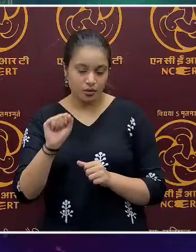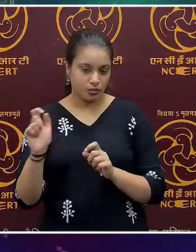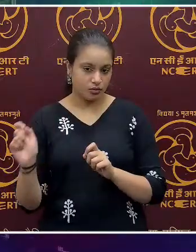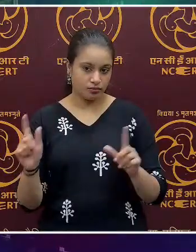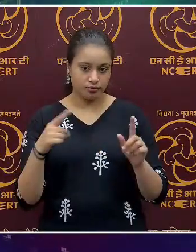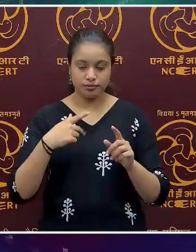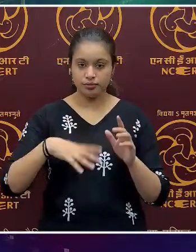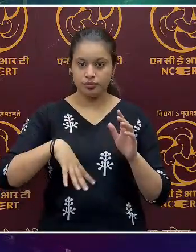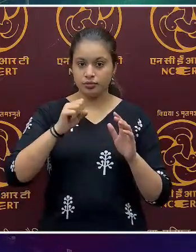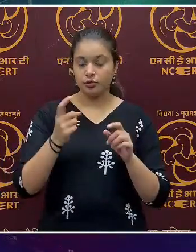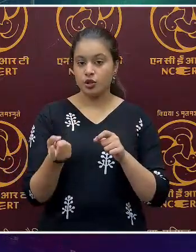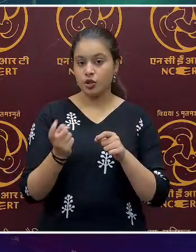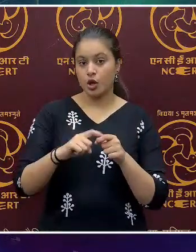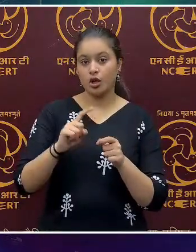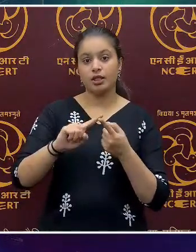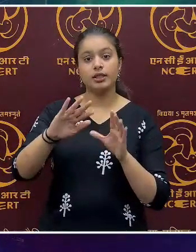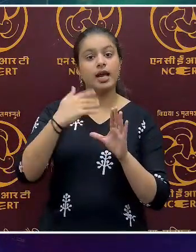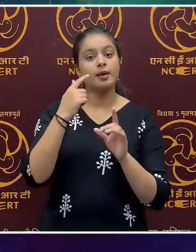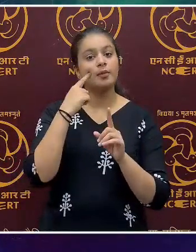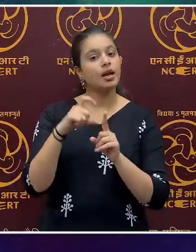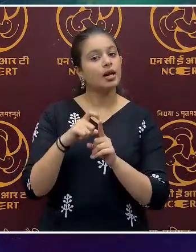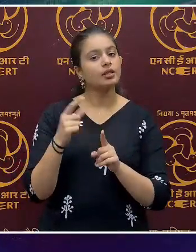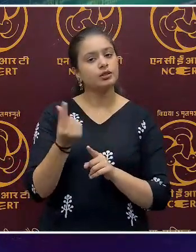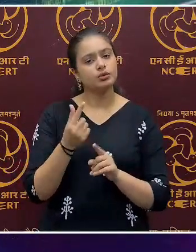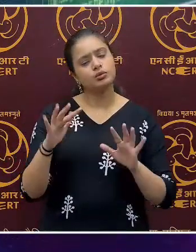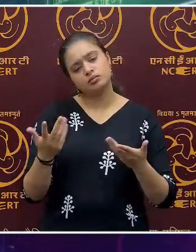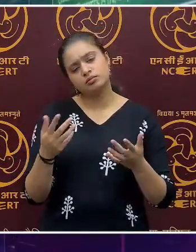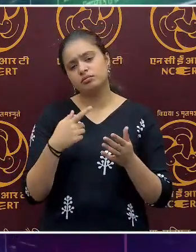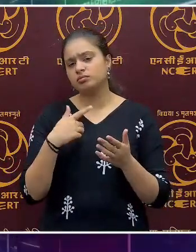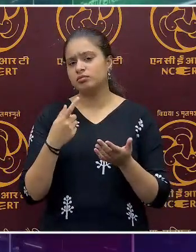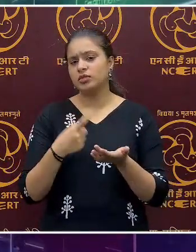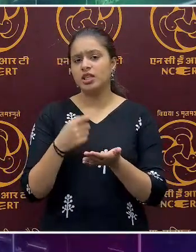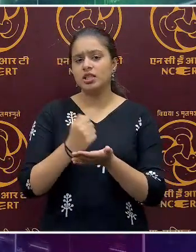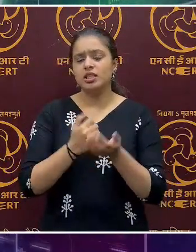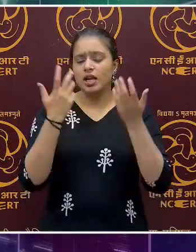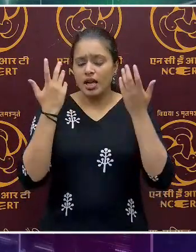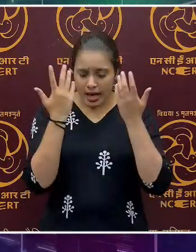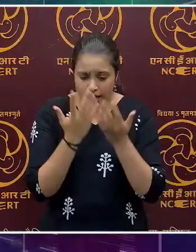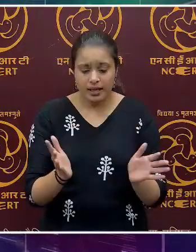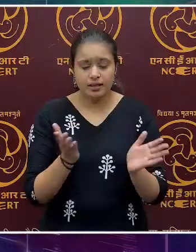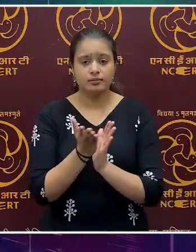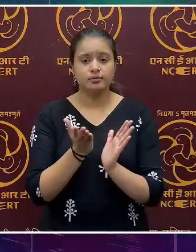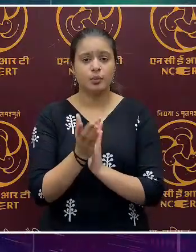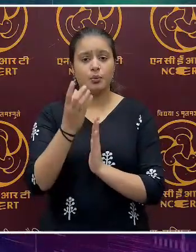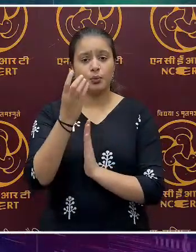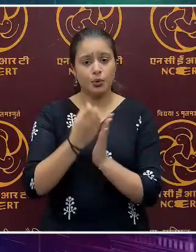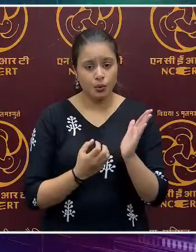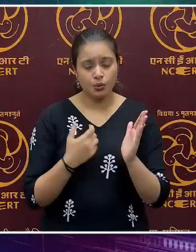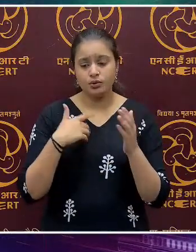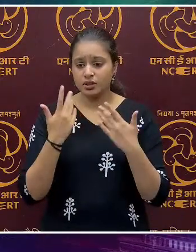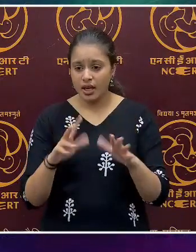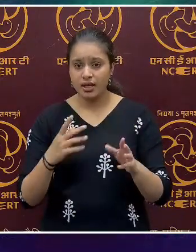and log it with your email ID and just log in with your email ID and go through any of the courses,